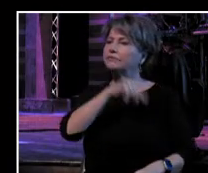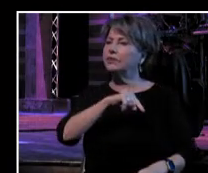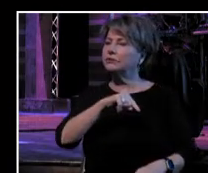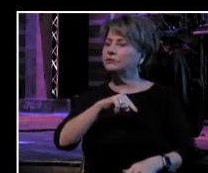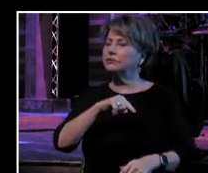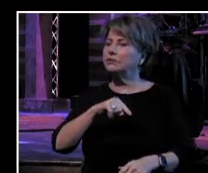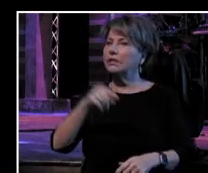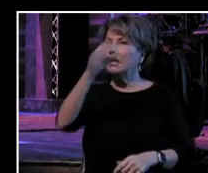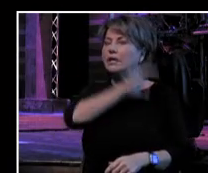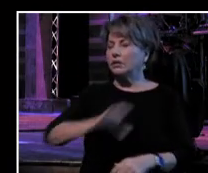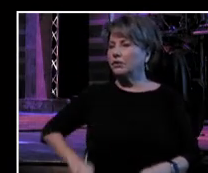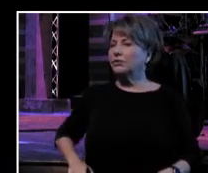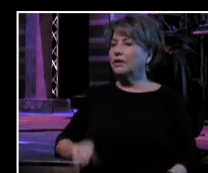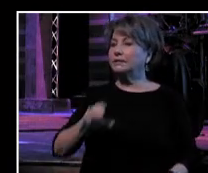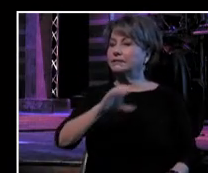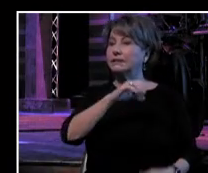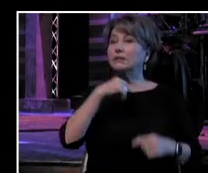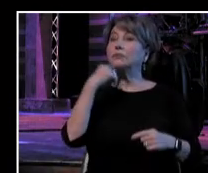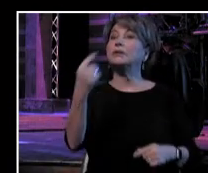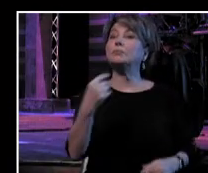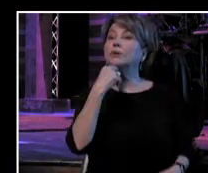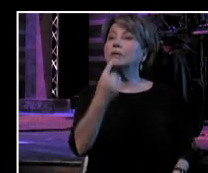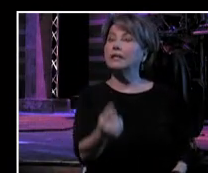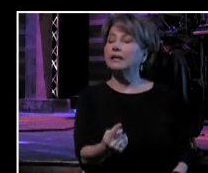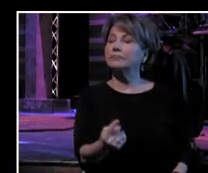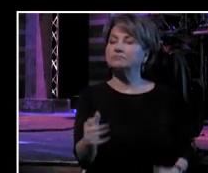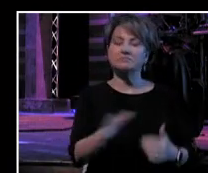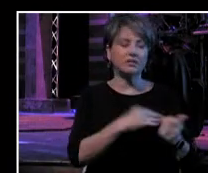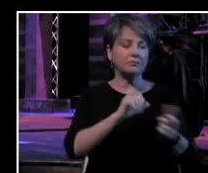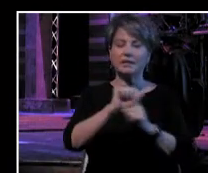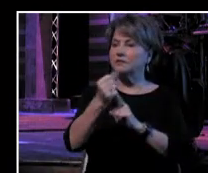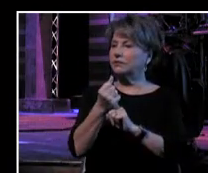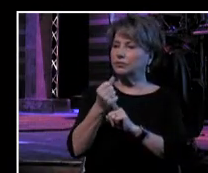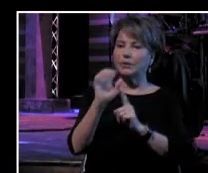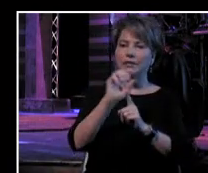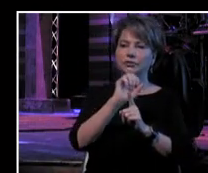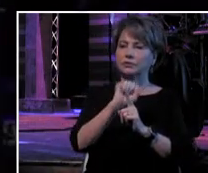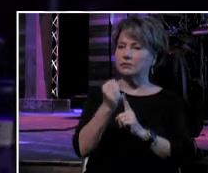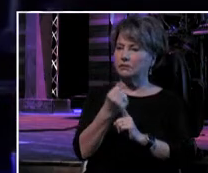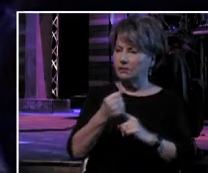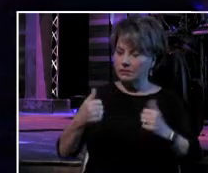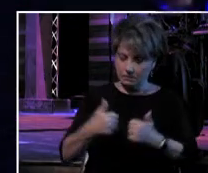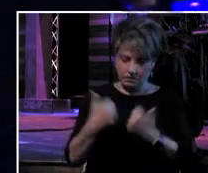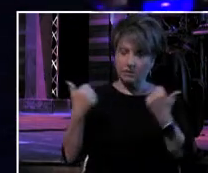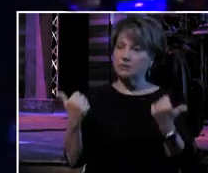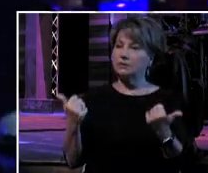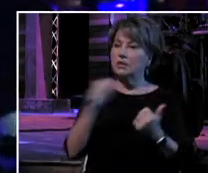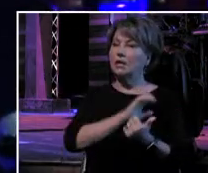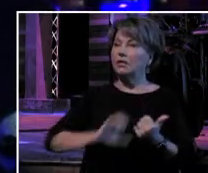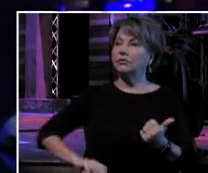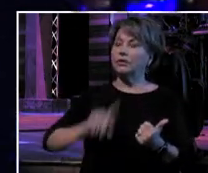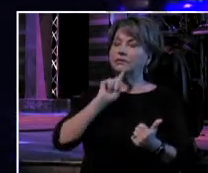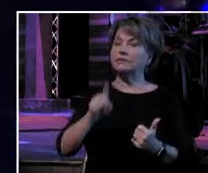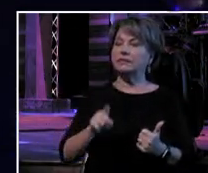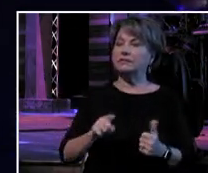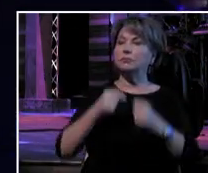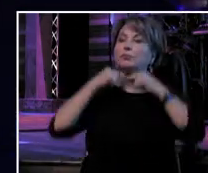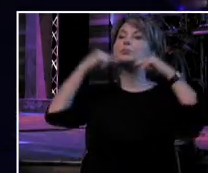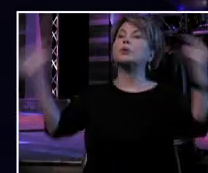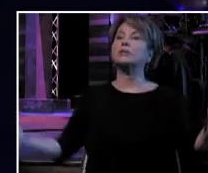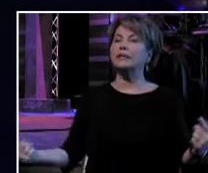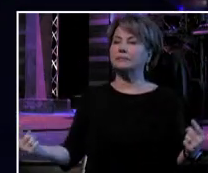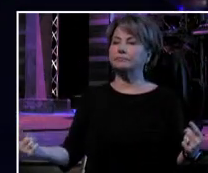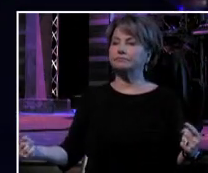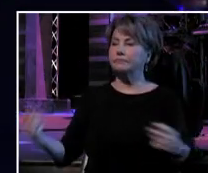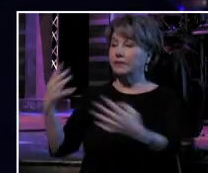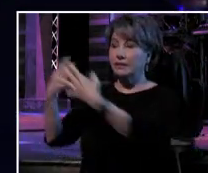proclaimed. No matter what situation I'm in, no matter what circumstance I'm facing, Christ is going to be proclaimed in